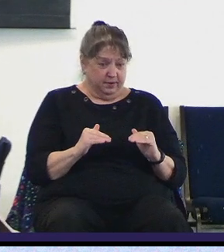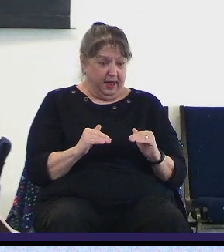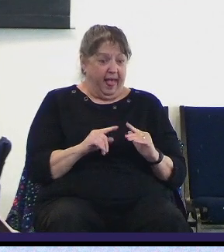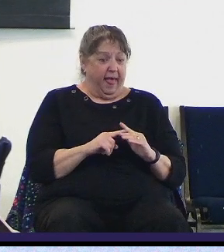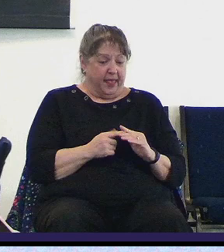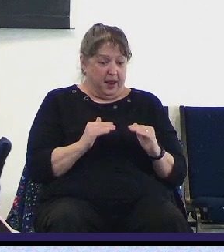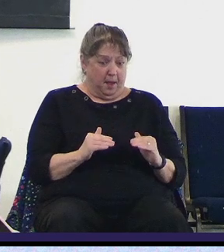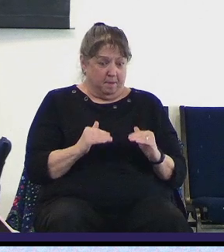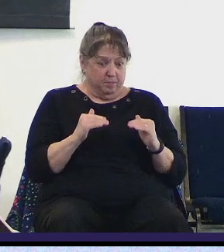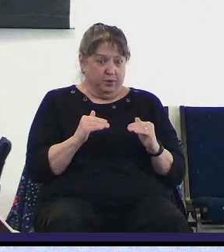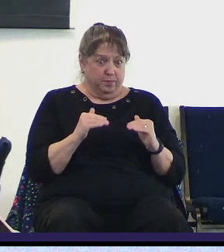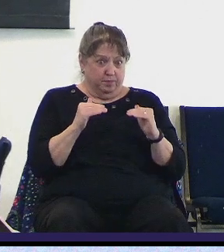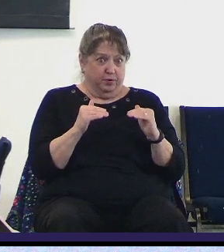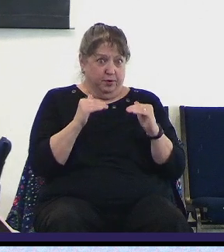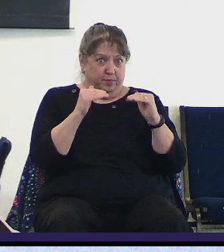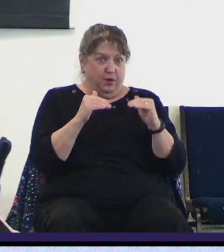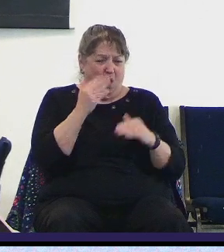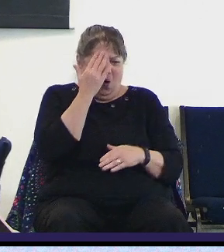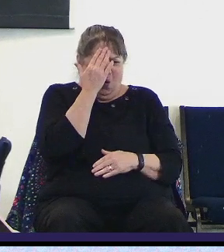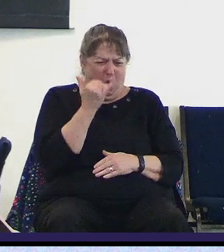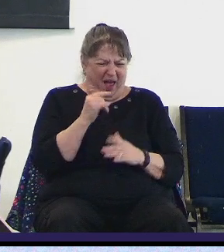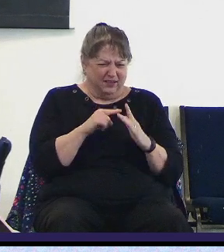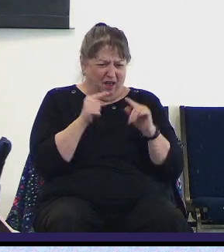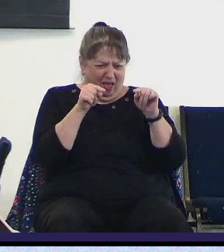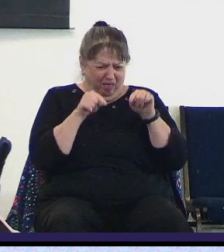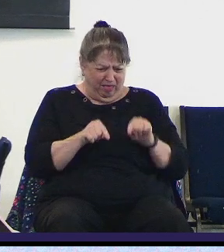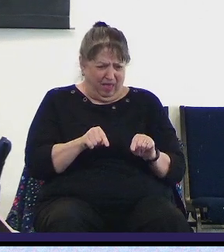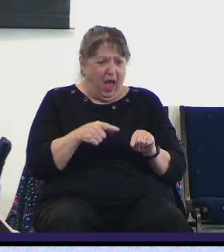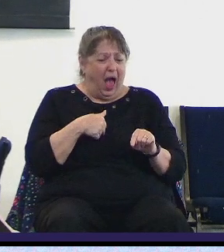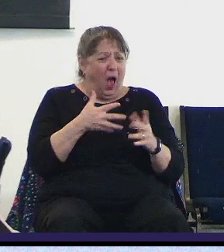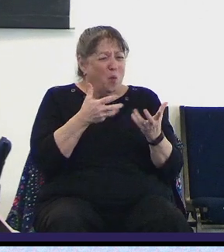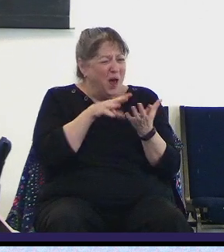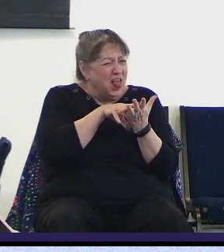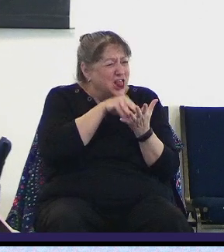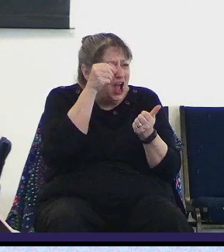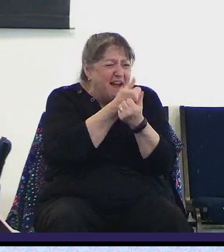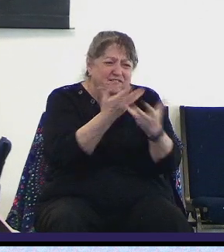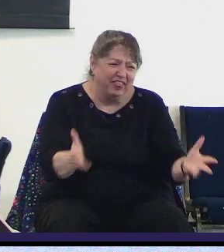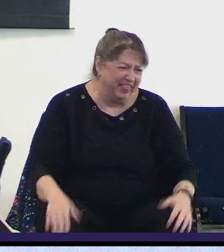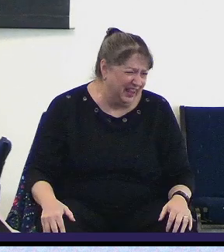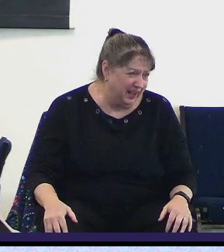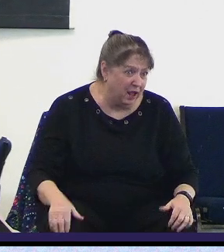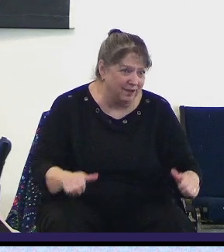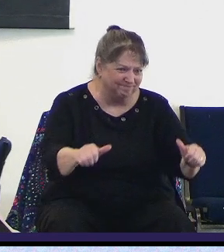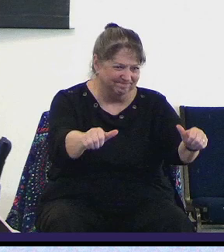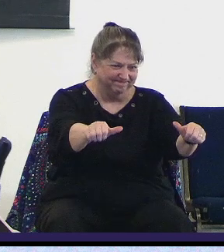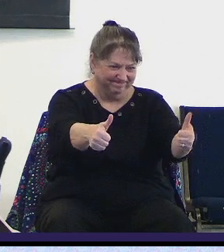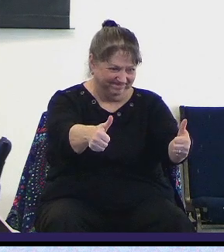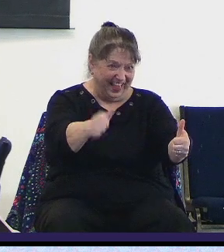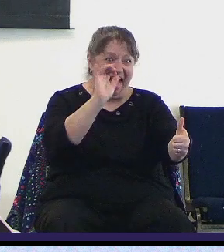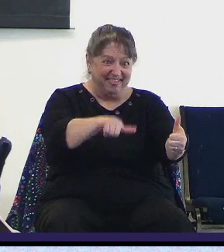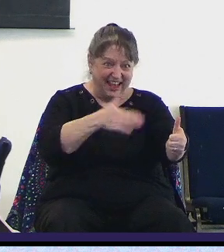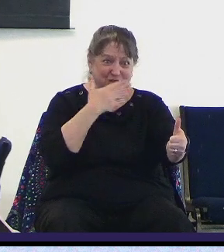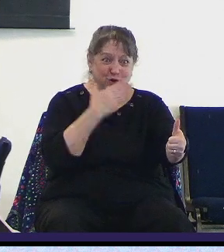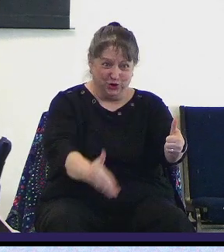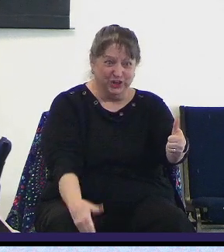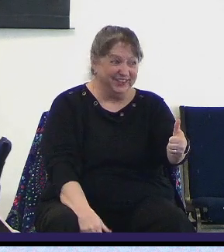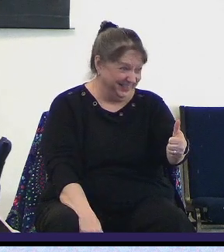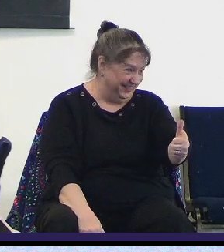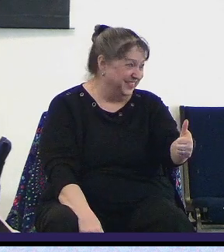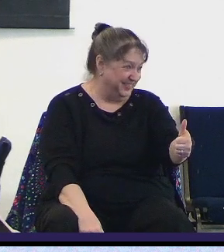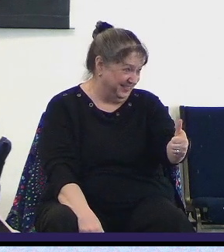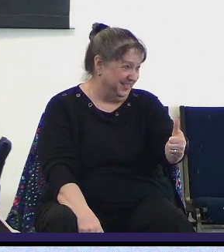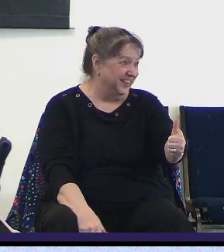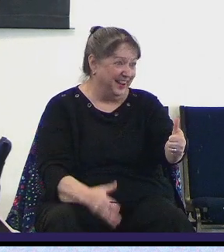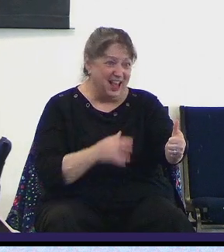because there's so much to learn. Wow. That's what I want to hear. Yeah, he wants to start right from the bottom, even though it